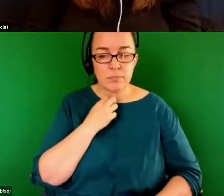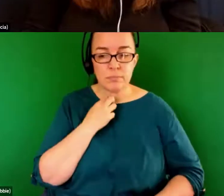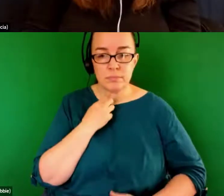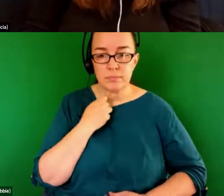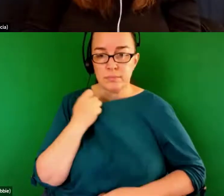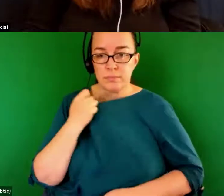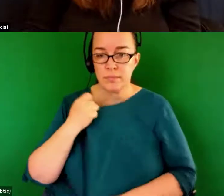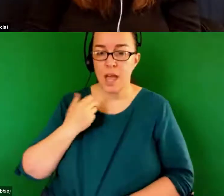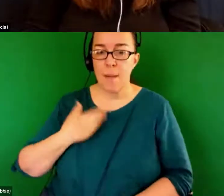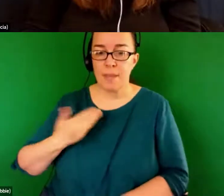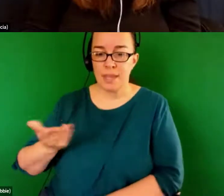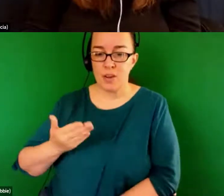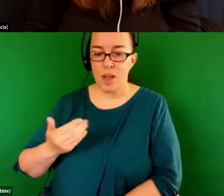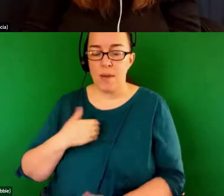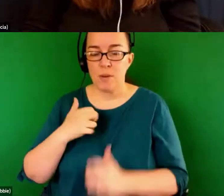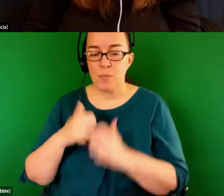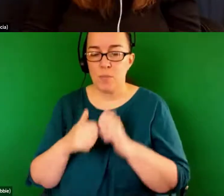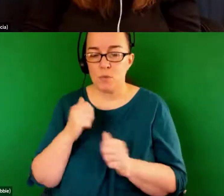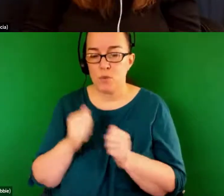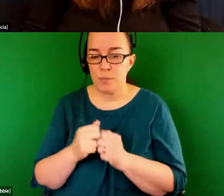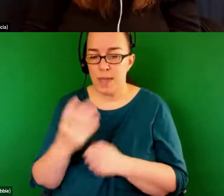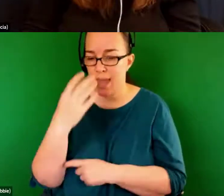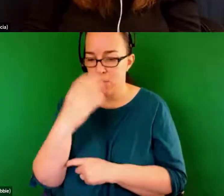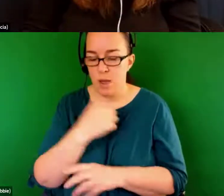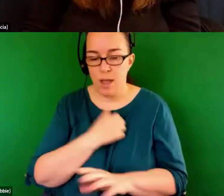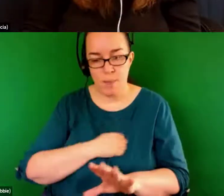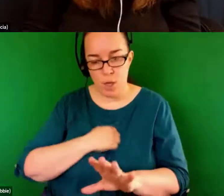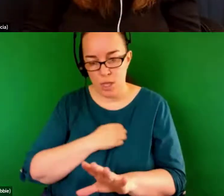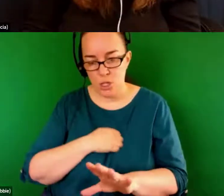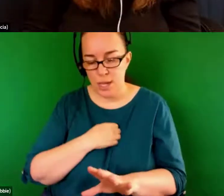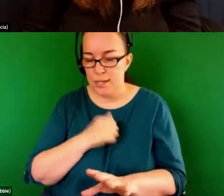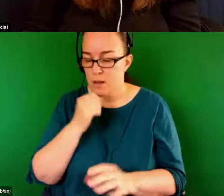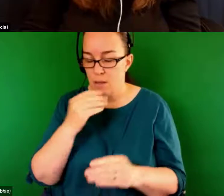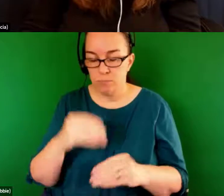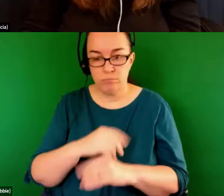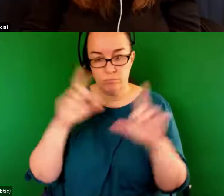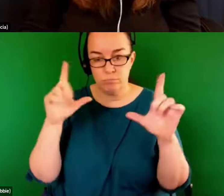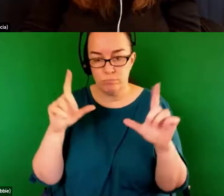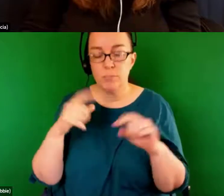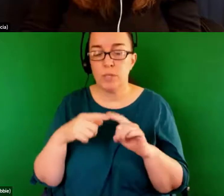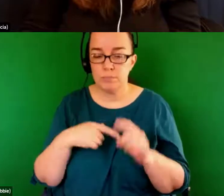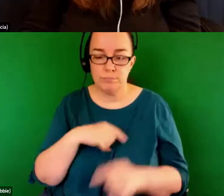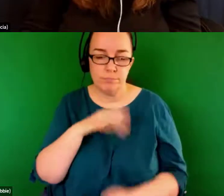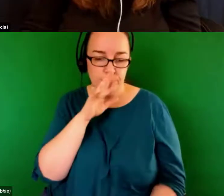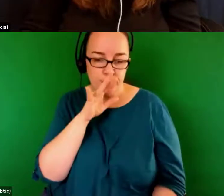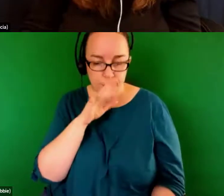I'm here. I'm having some problems with my camera though, so I apologize for not being able to come on screen, but